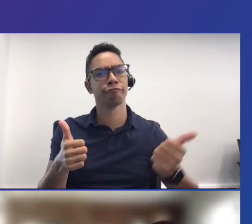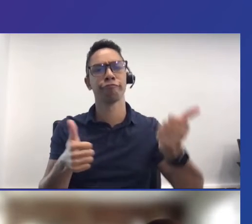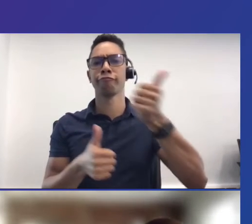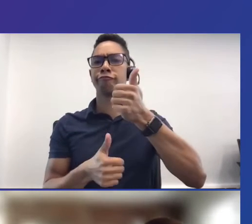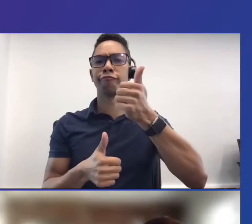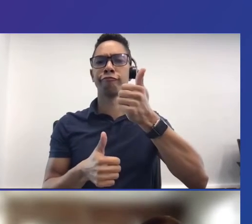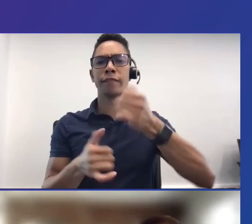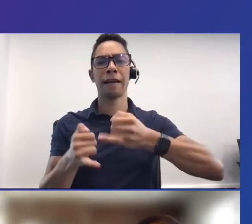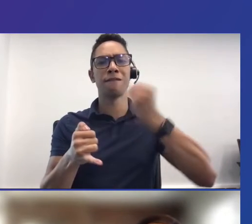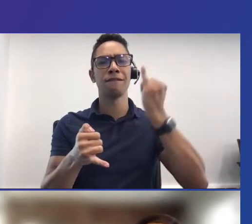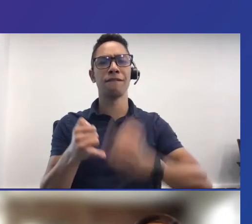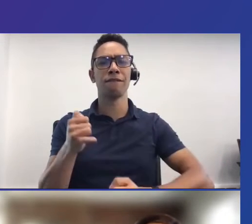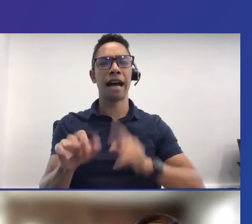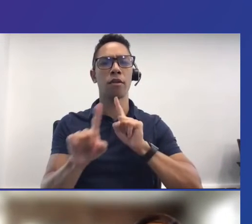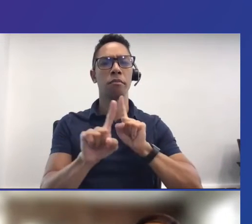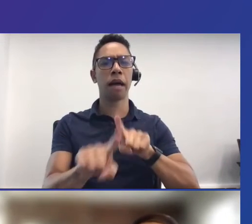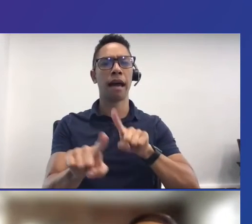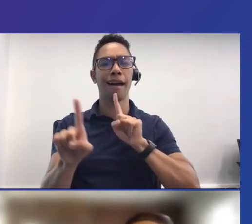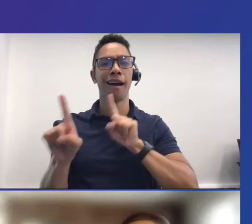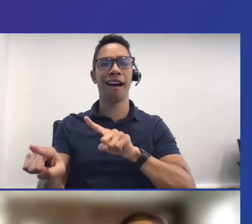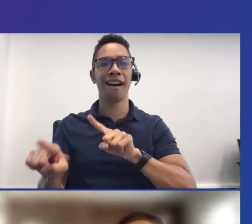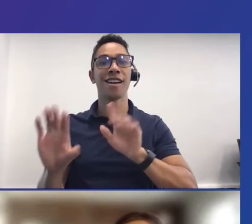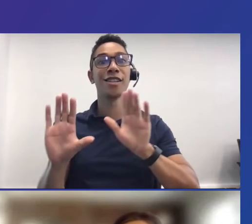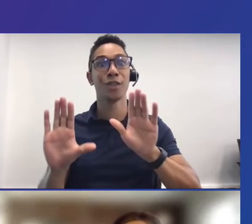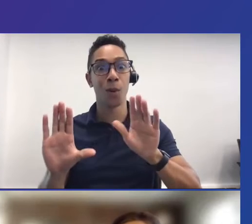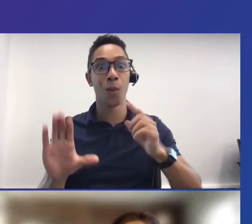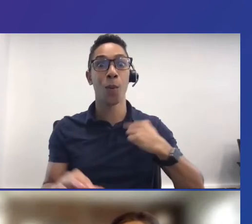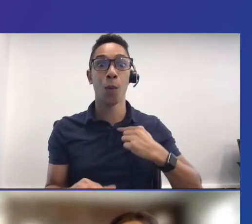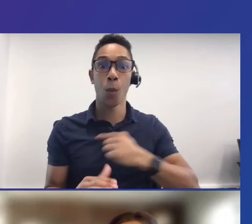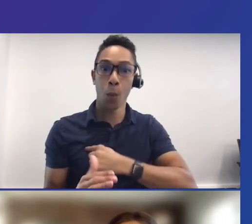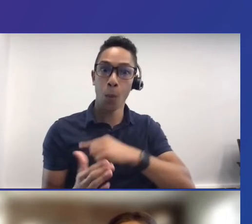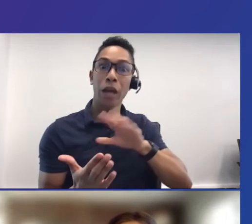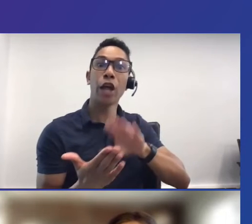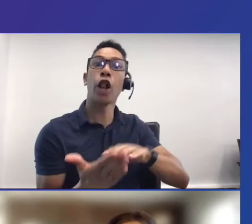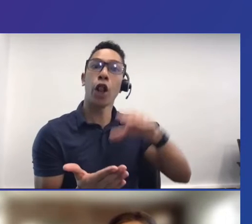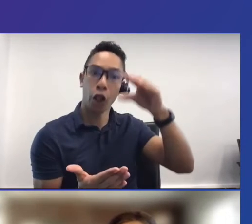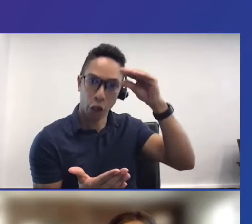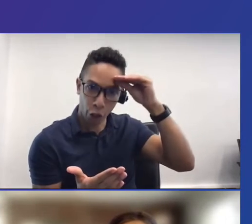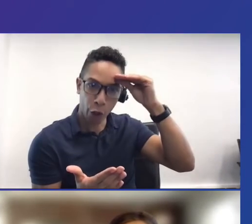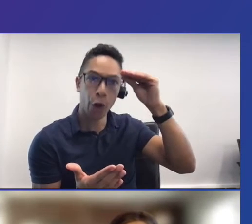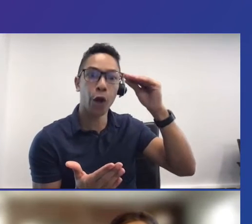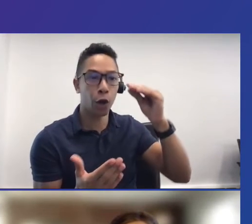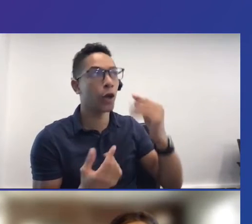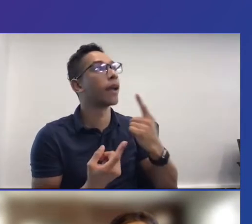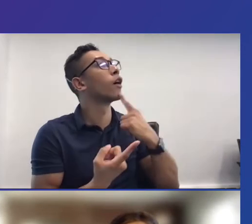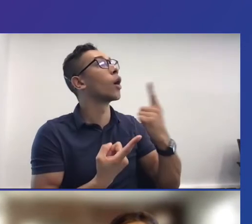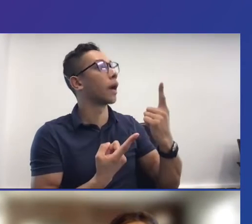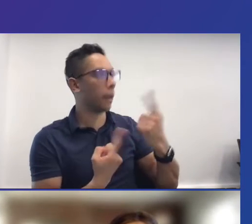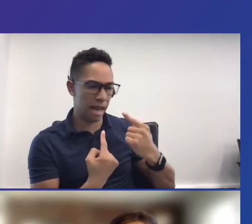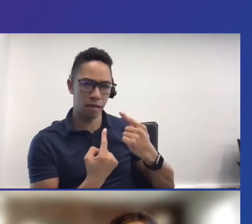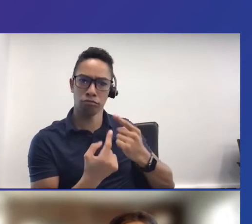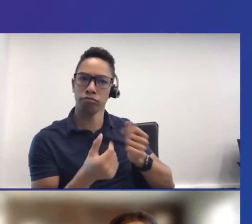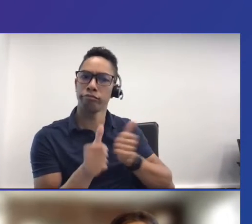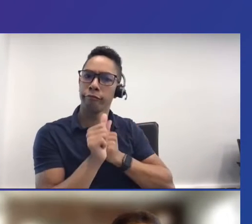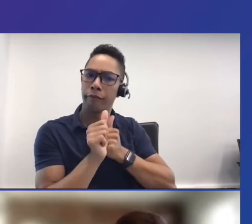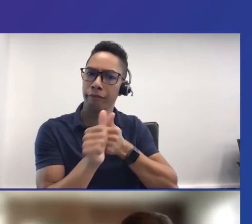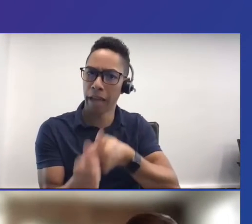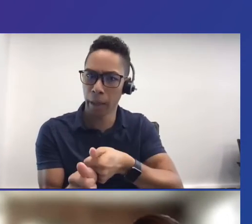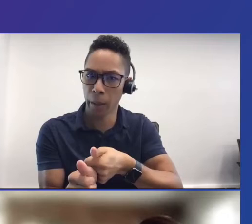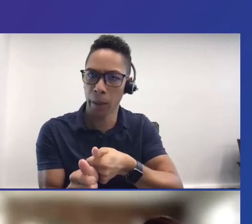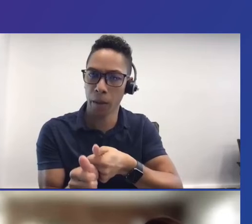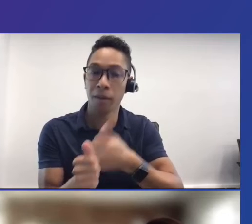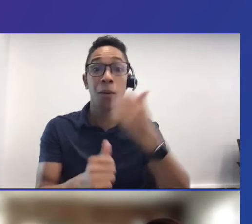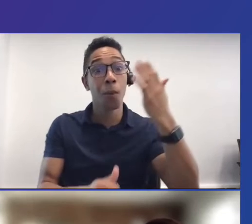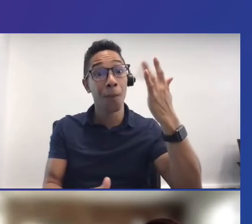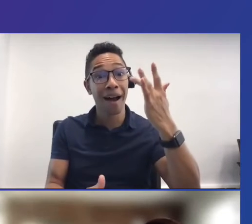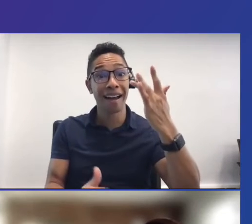so we learned, and I'm saying this is a good thing, we learned to do as we were told. And because we were in the